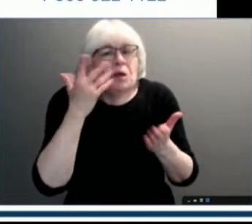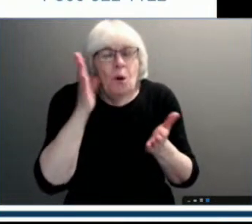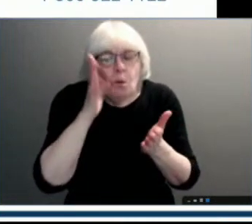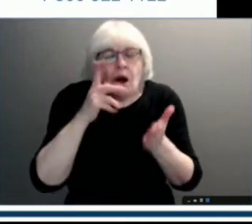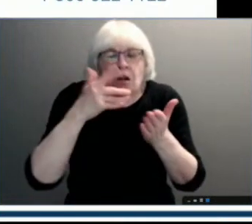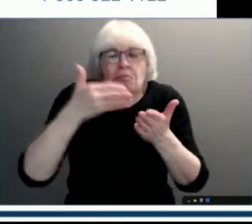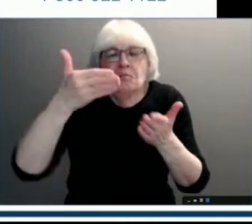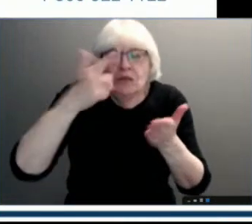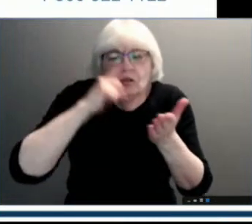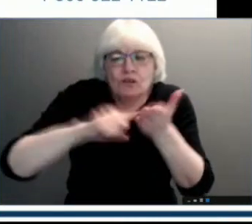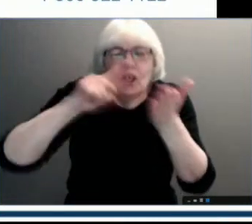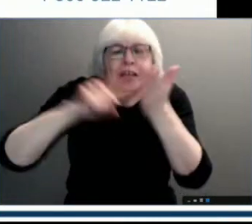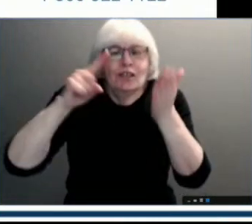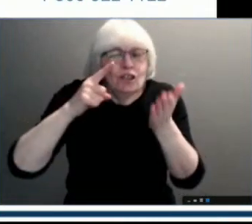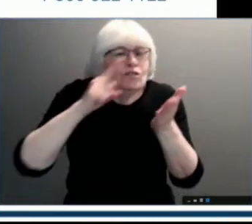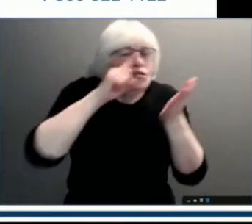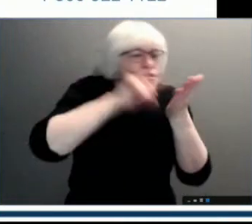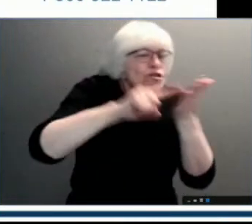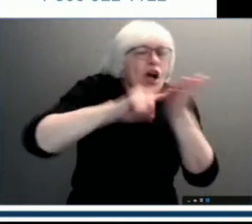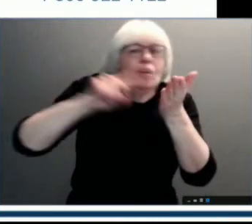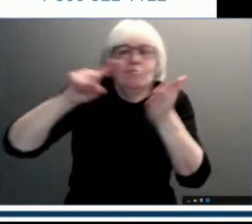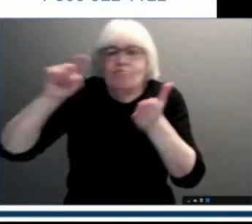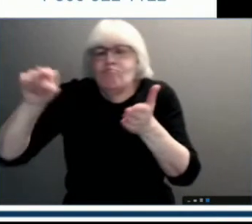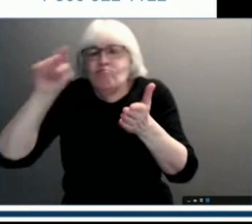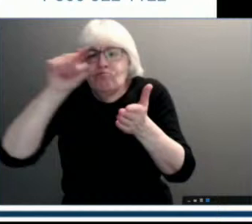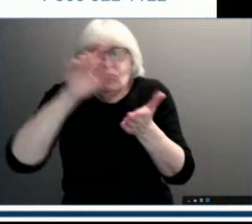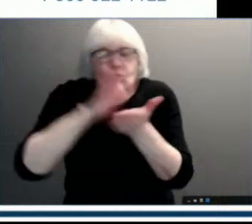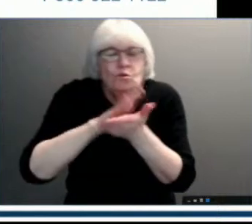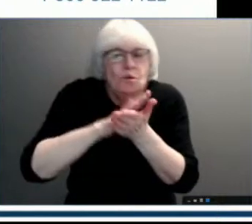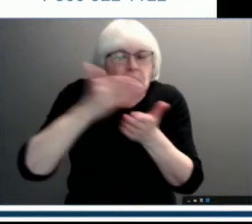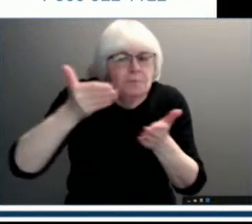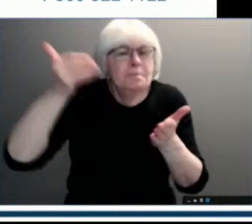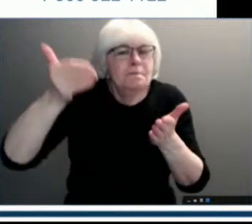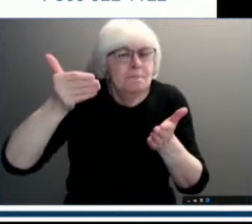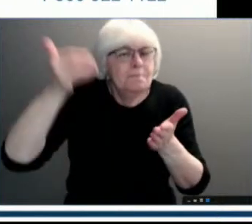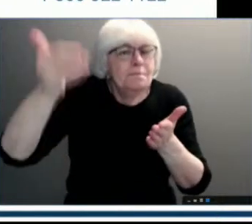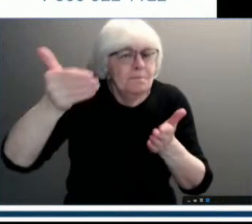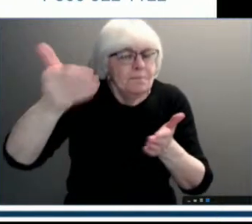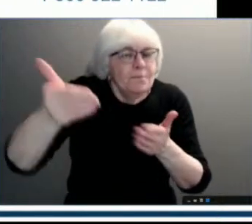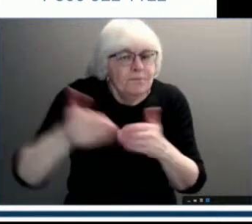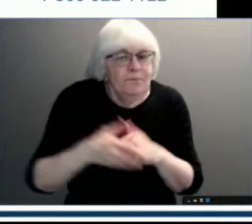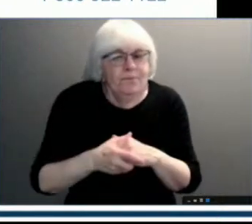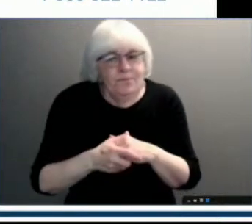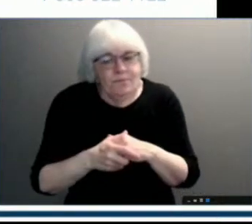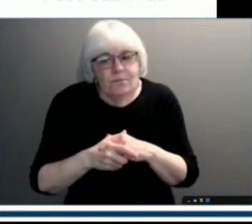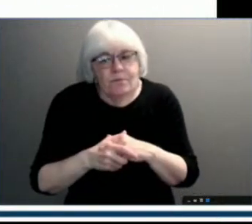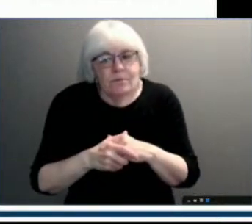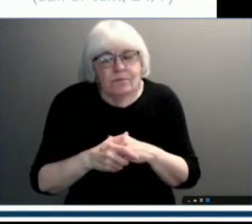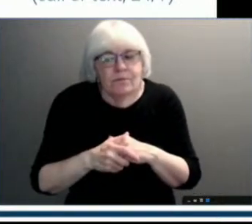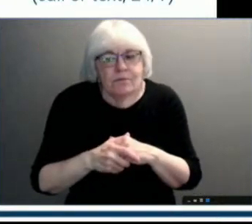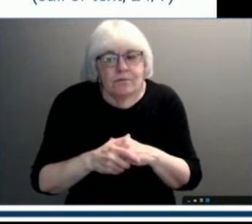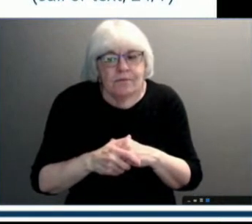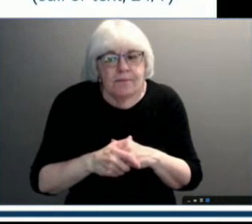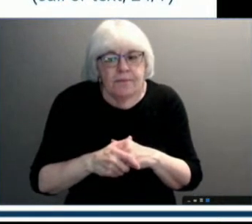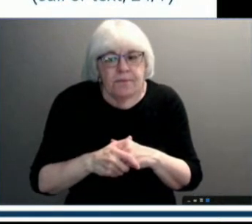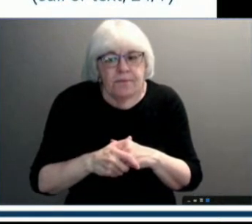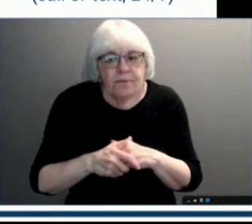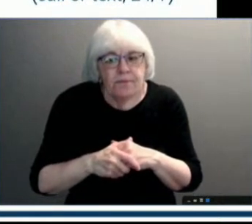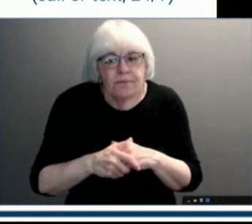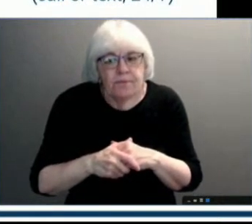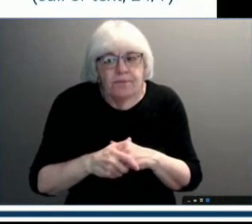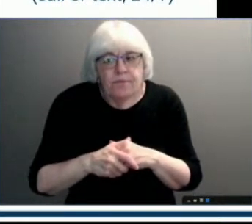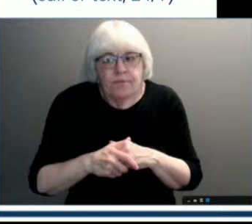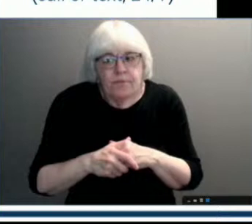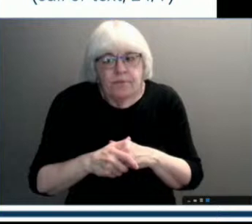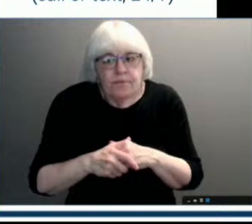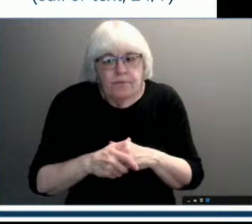a follow-up question? Yes, I do. Thank you. What metric would currently cause a move to online